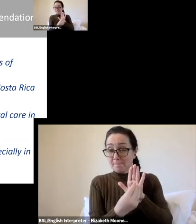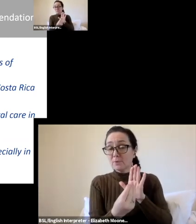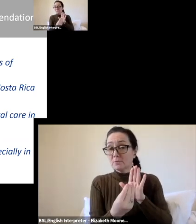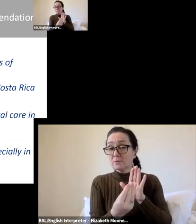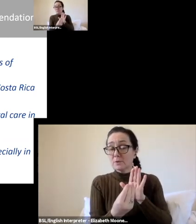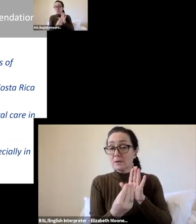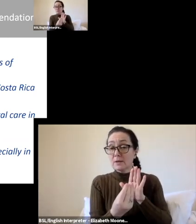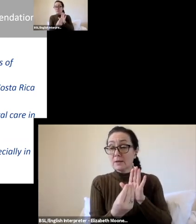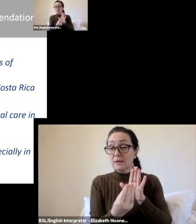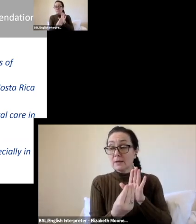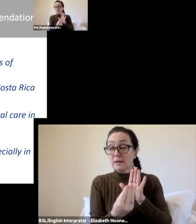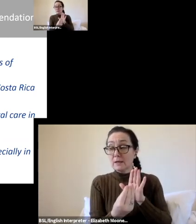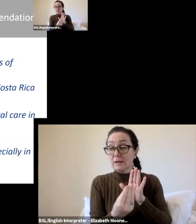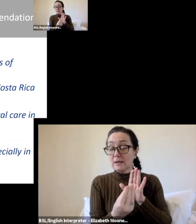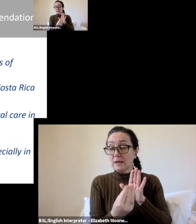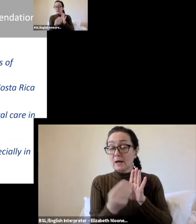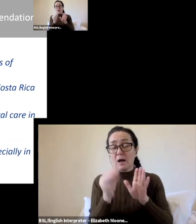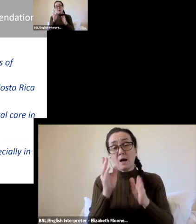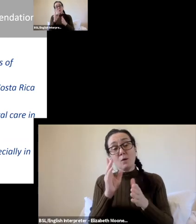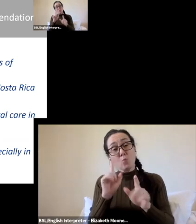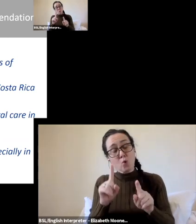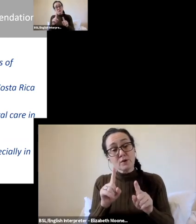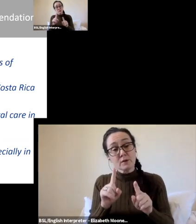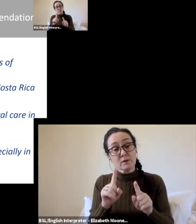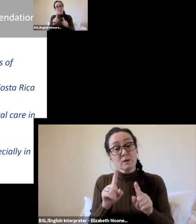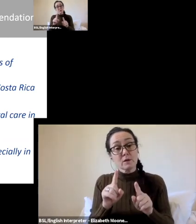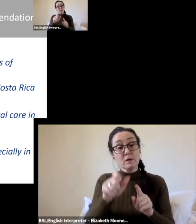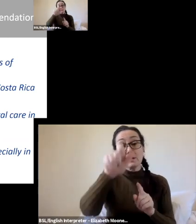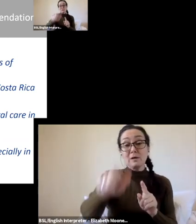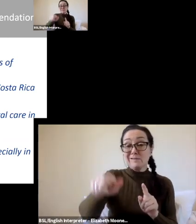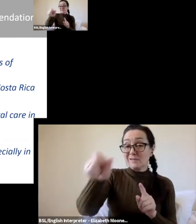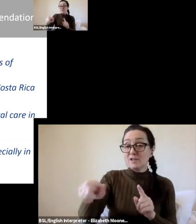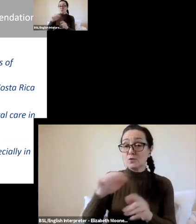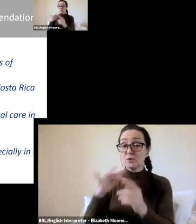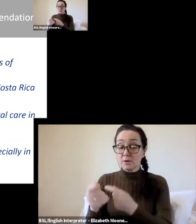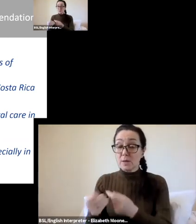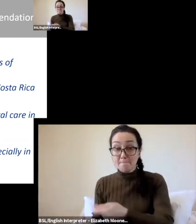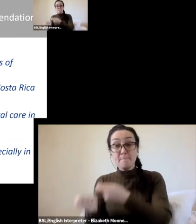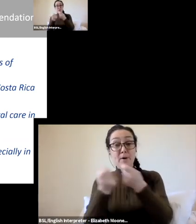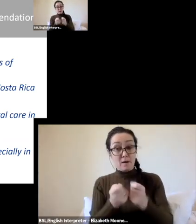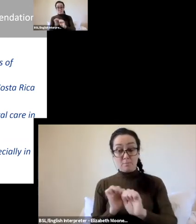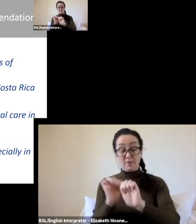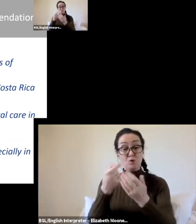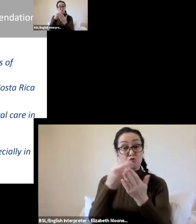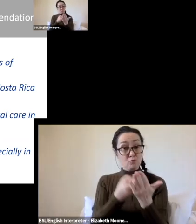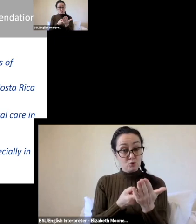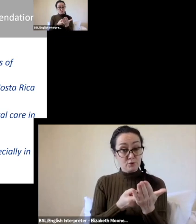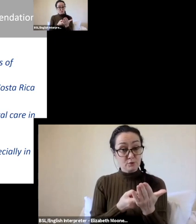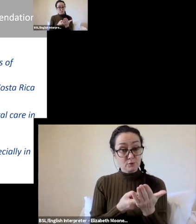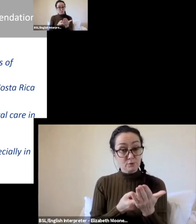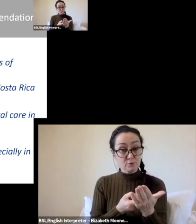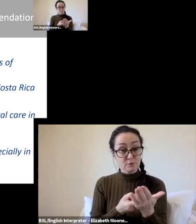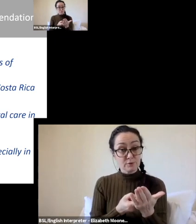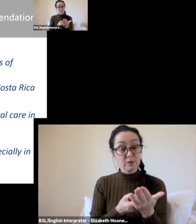are things that civil society brought up in the reports. They supported with advocacy